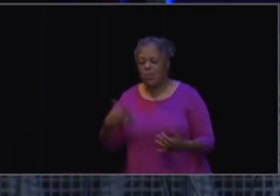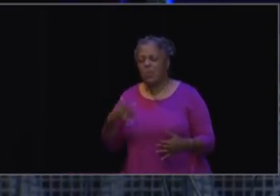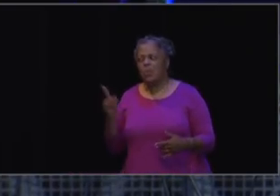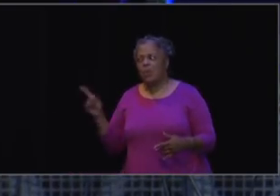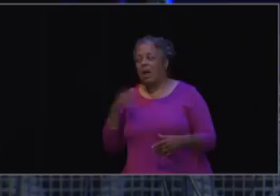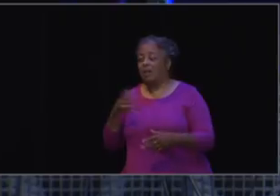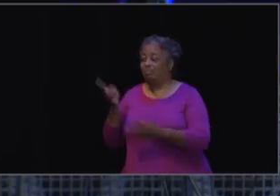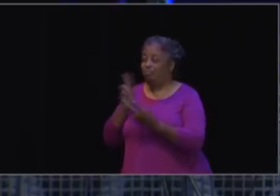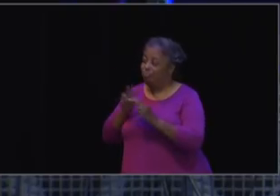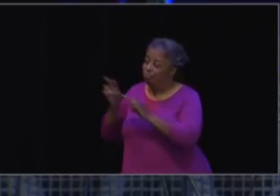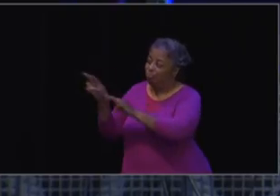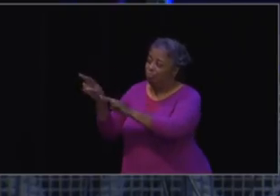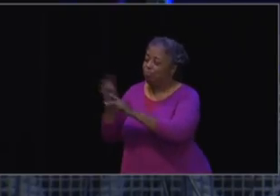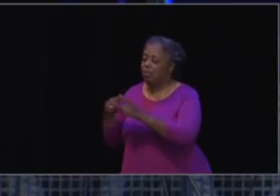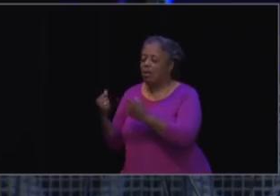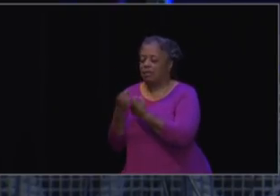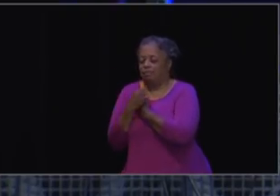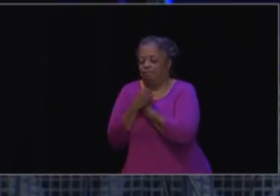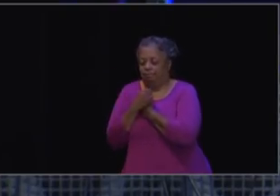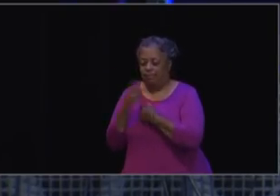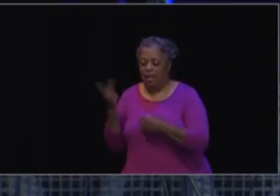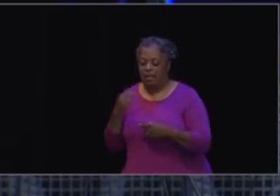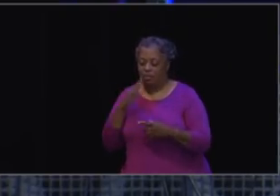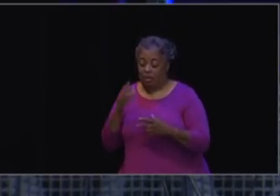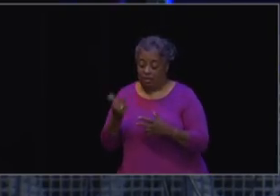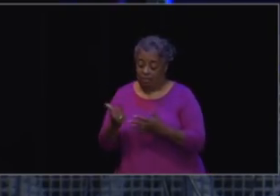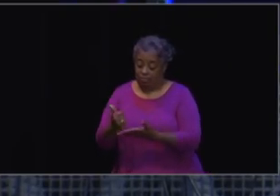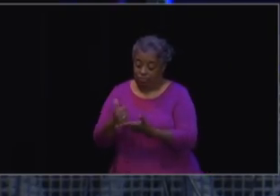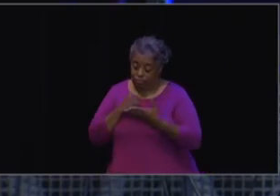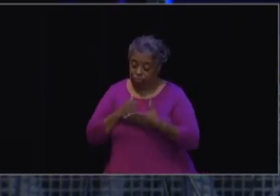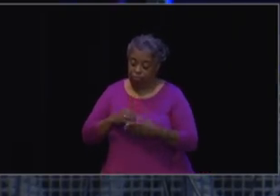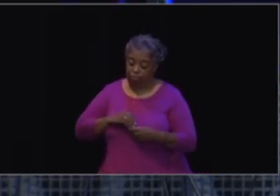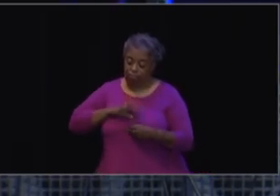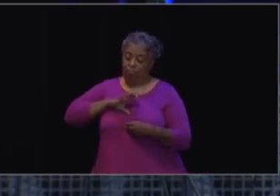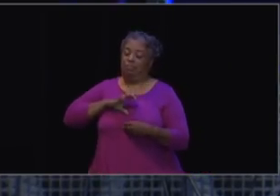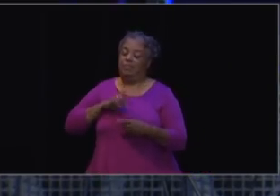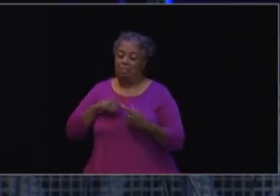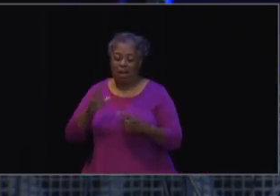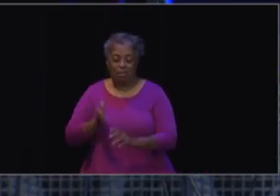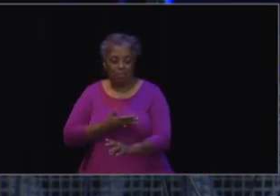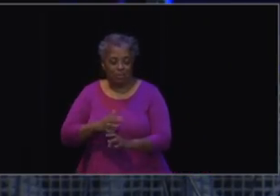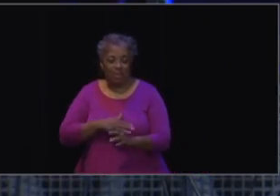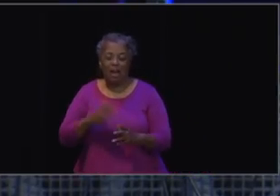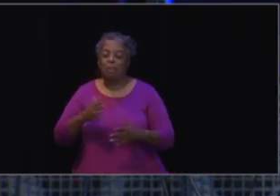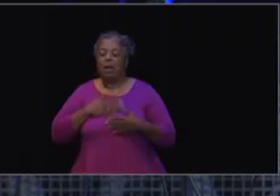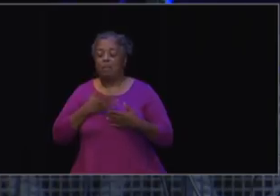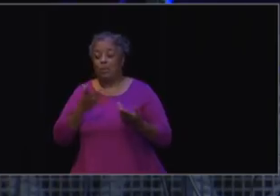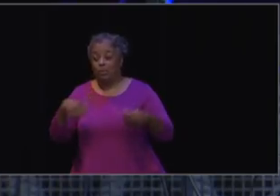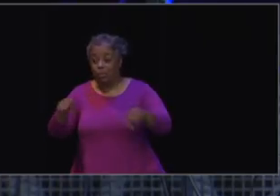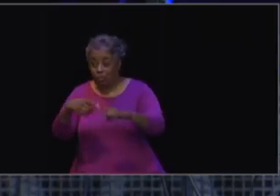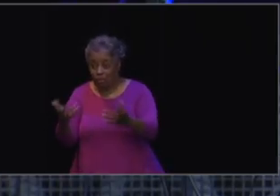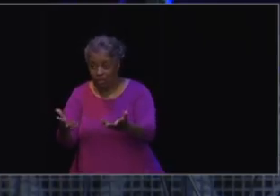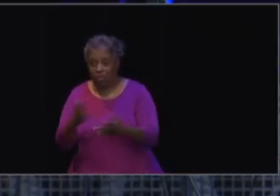my development as a musician. So I'm so grateful and I'm so glad that y'all are here. So appreciate you.